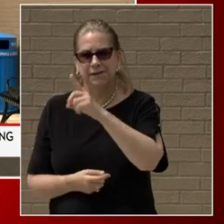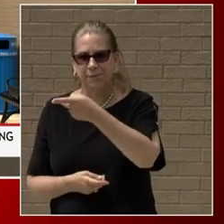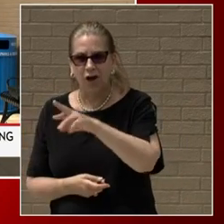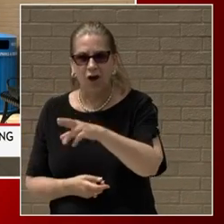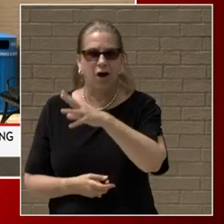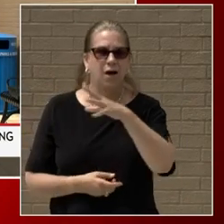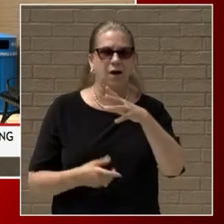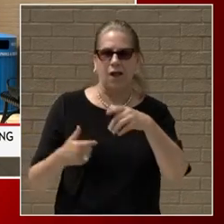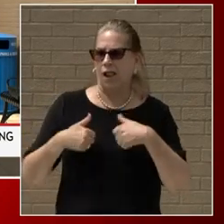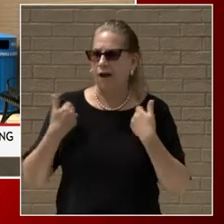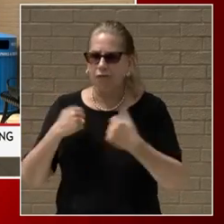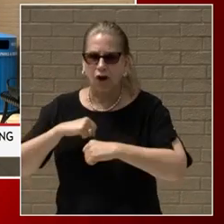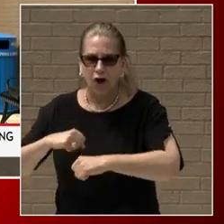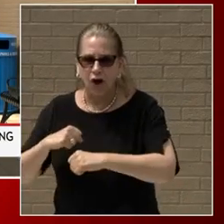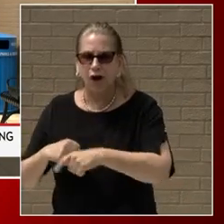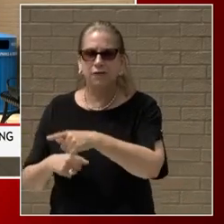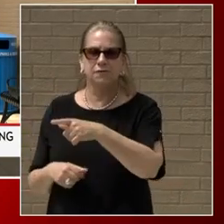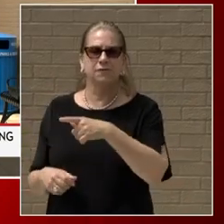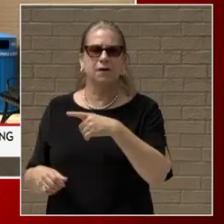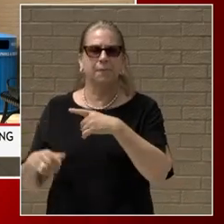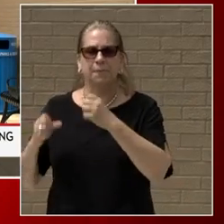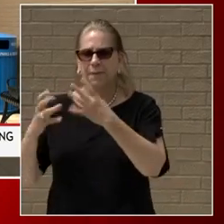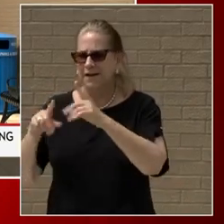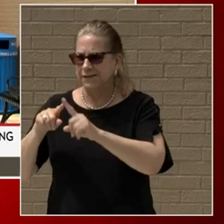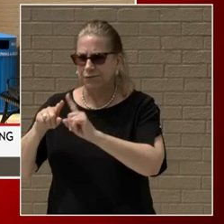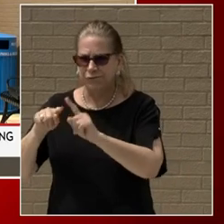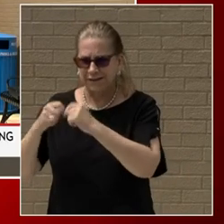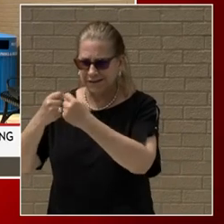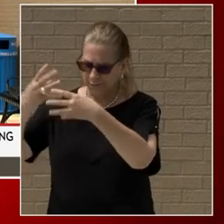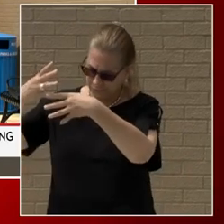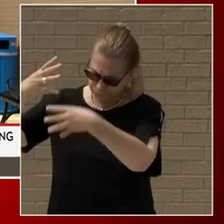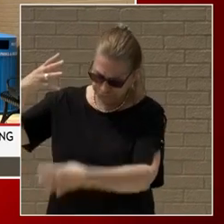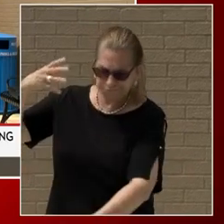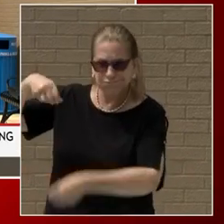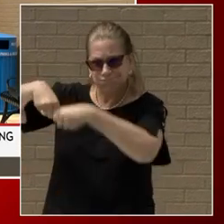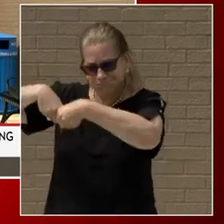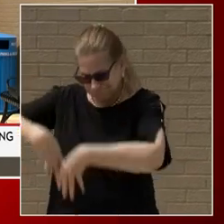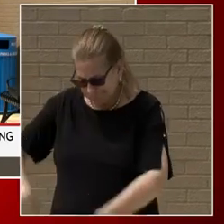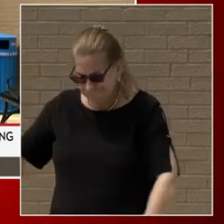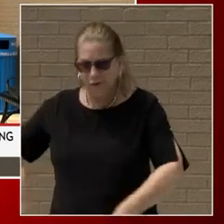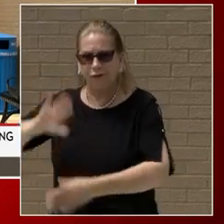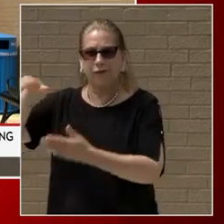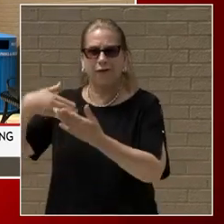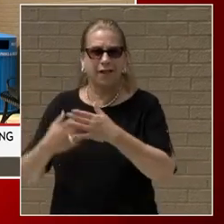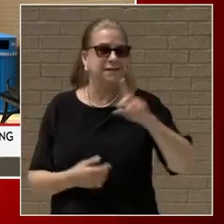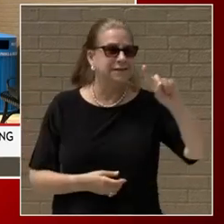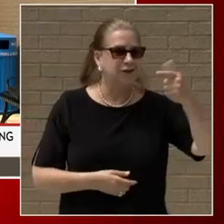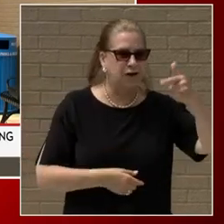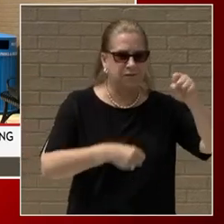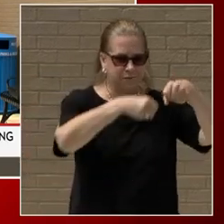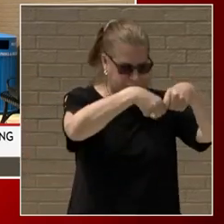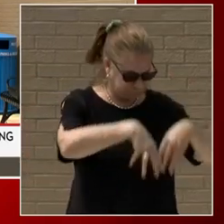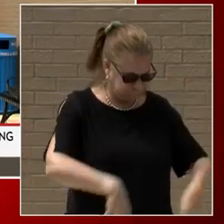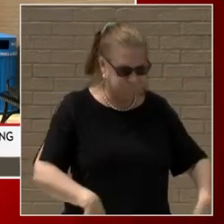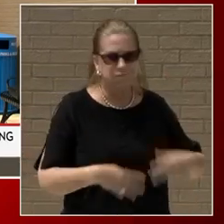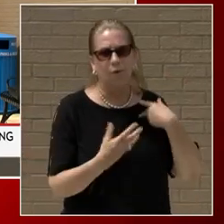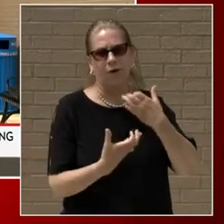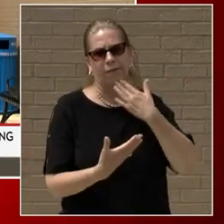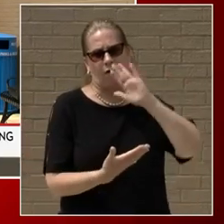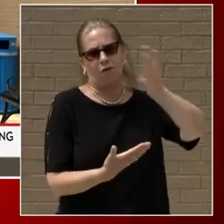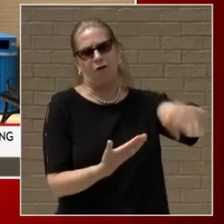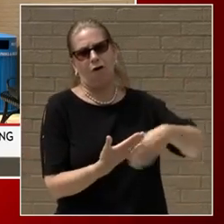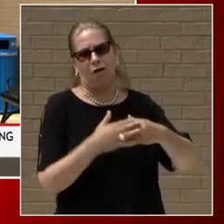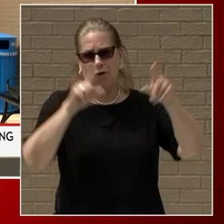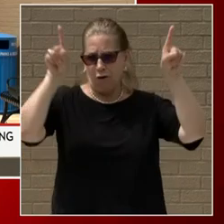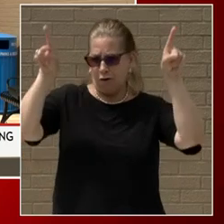working really, really hard to fully staff our facilities, our recreation services team, our executive team, and everyone that helped make this day possible. Now, I am